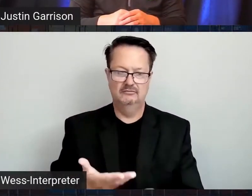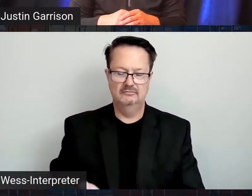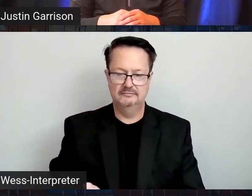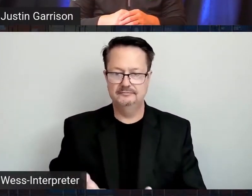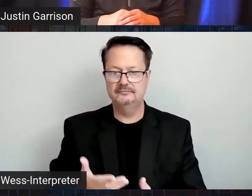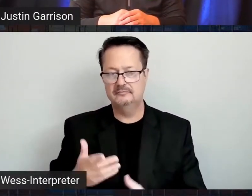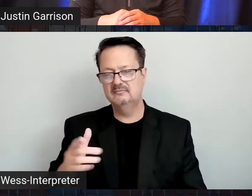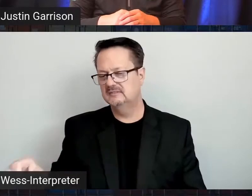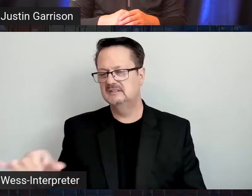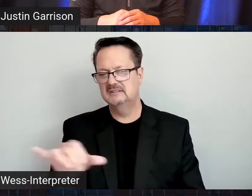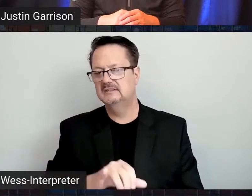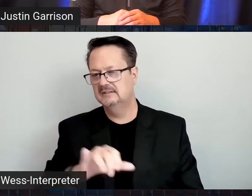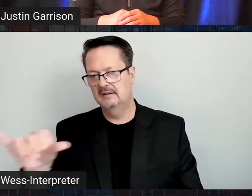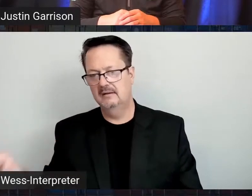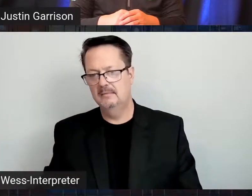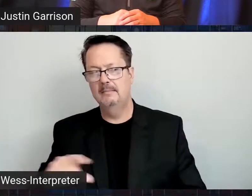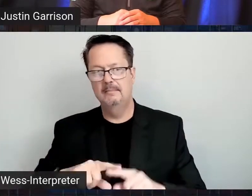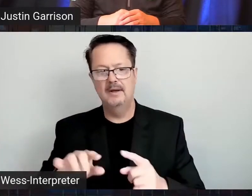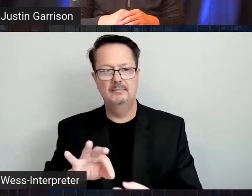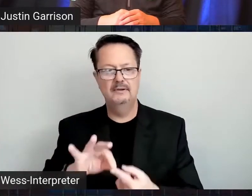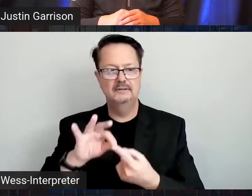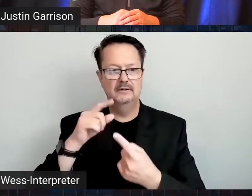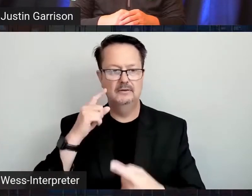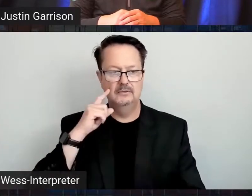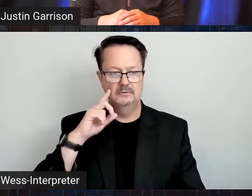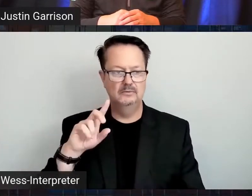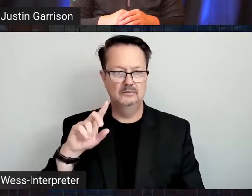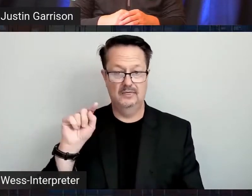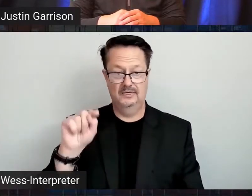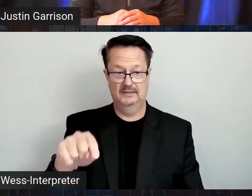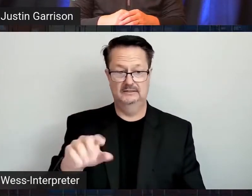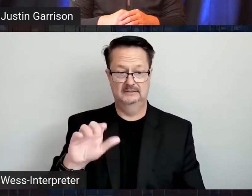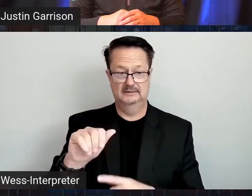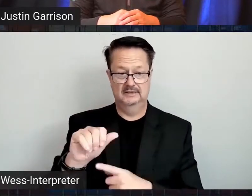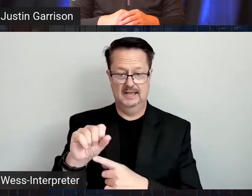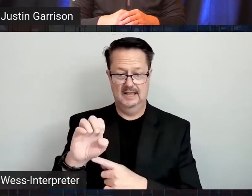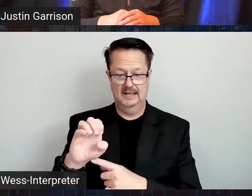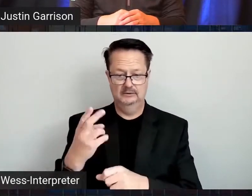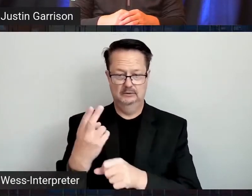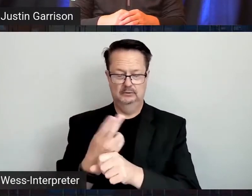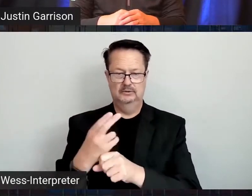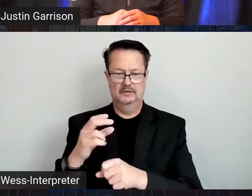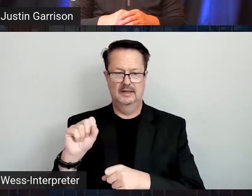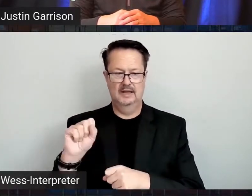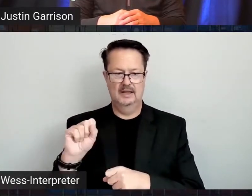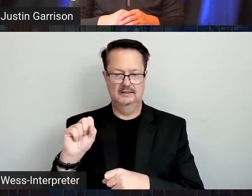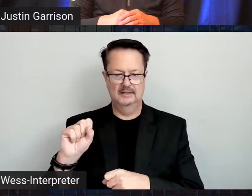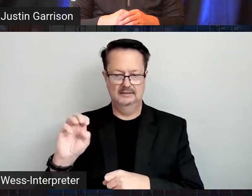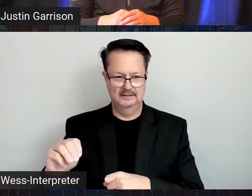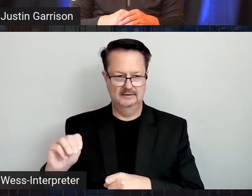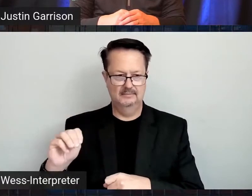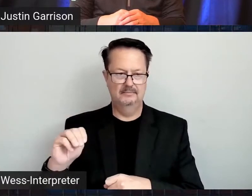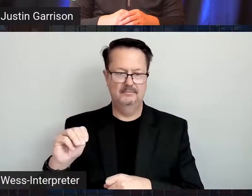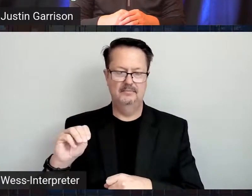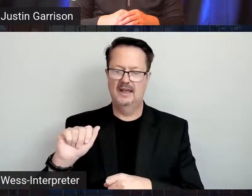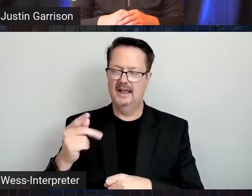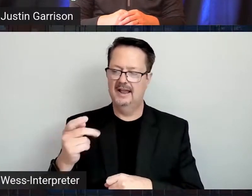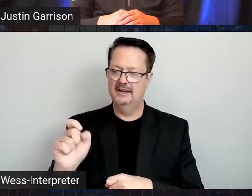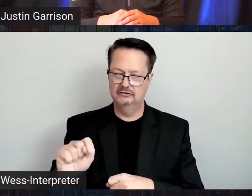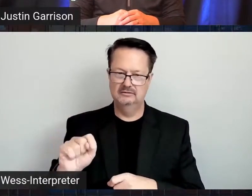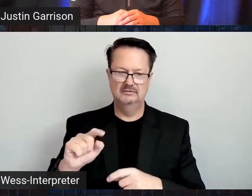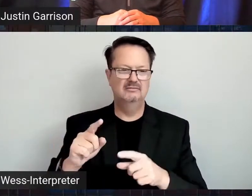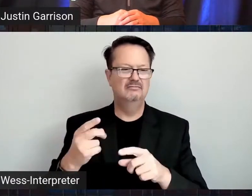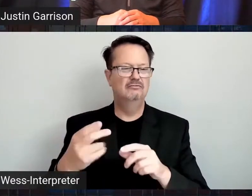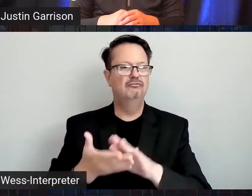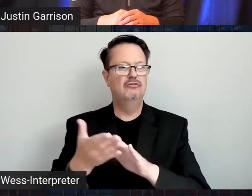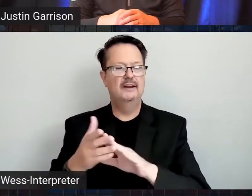the same. However, what is particular to this use case is that we're using the SSM agent in the container mode, running as a container, as a pod inside of